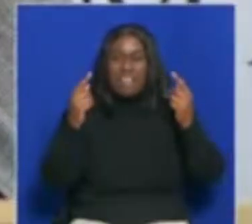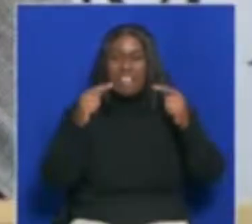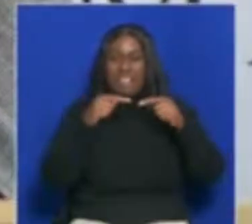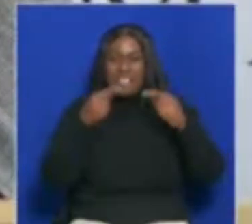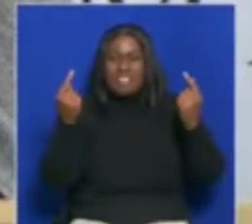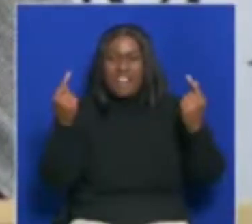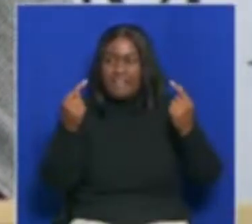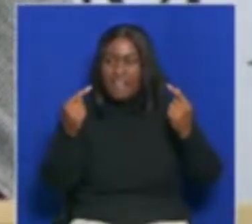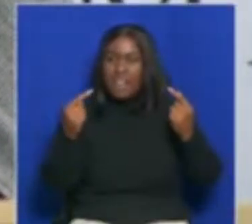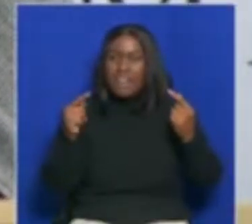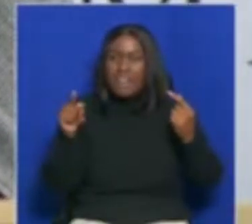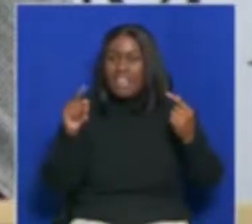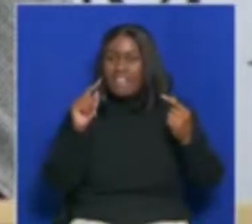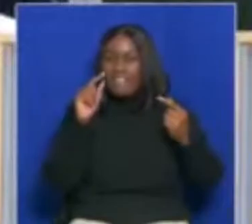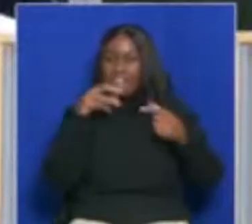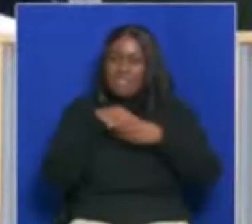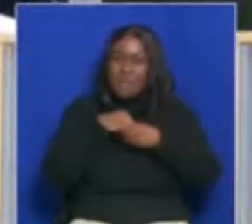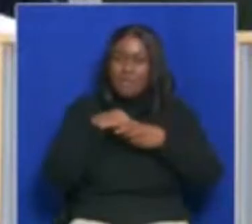towing